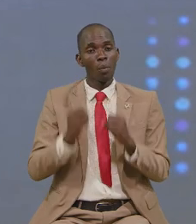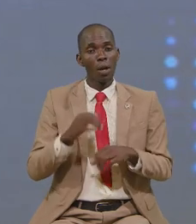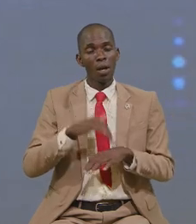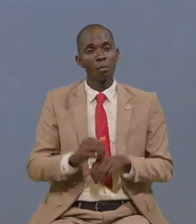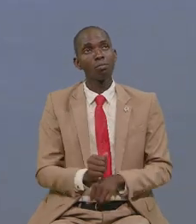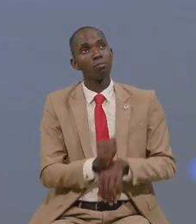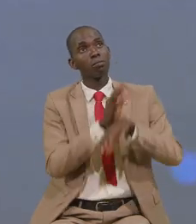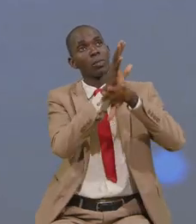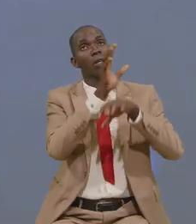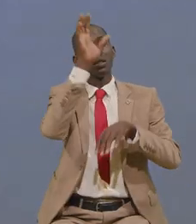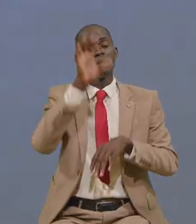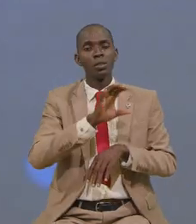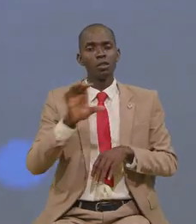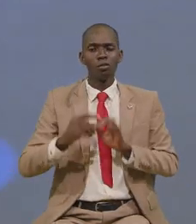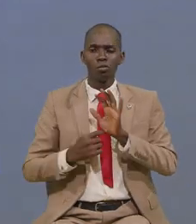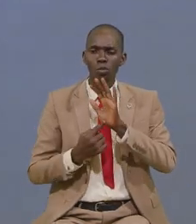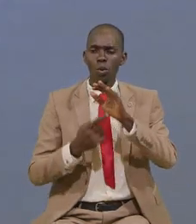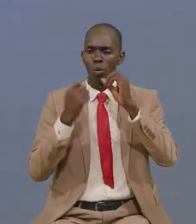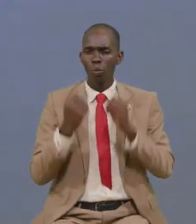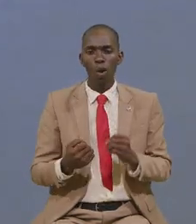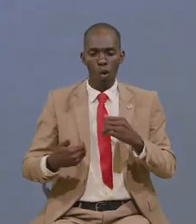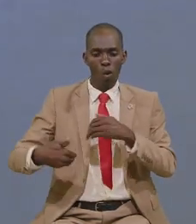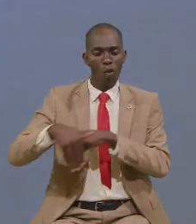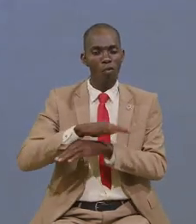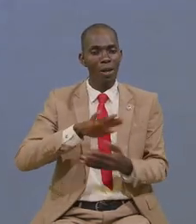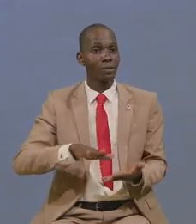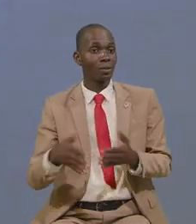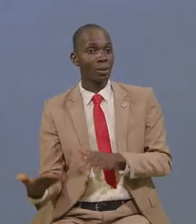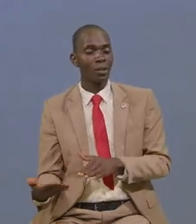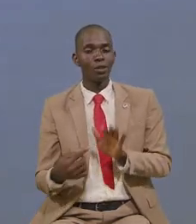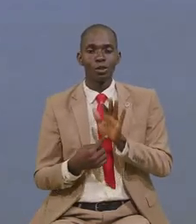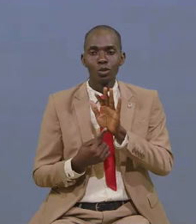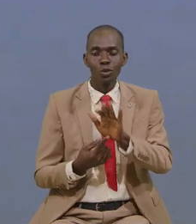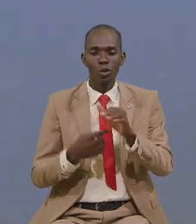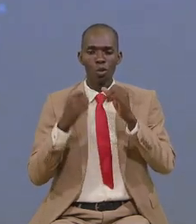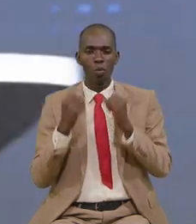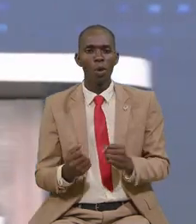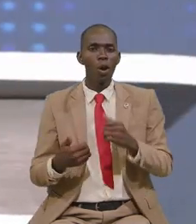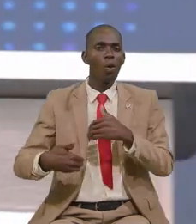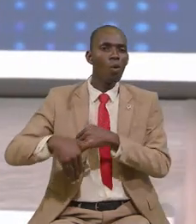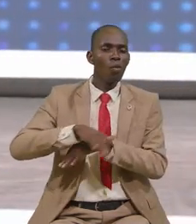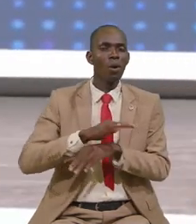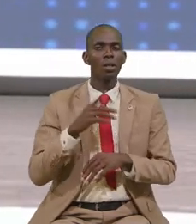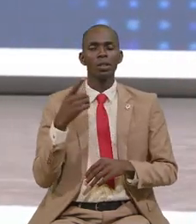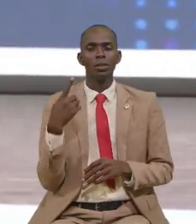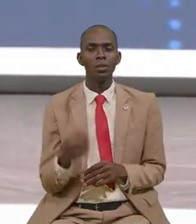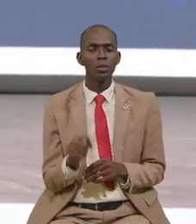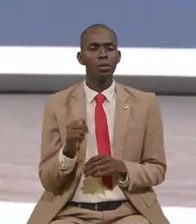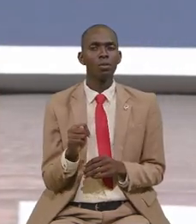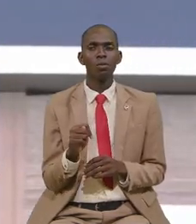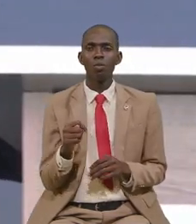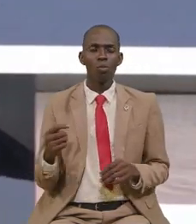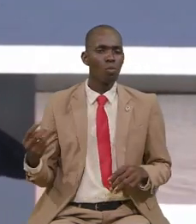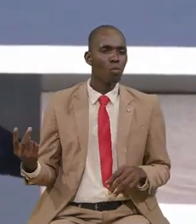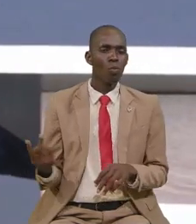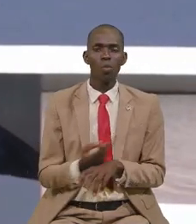demonstrated power over death, is demonstrated power over what the worst that